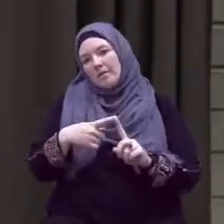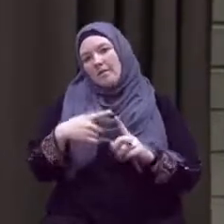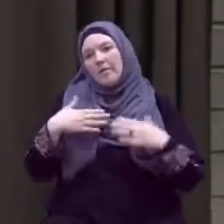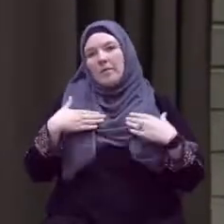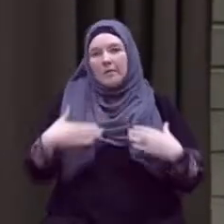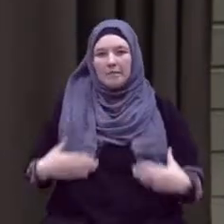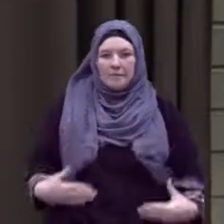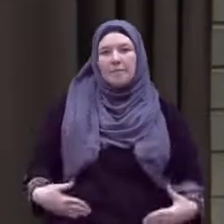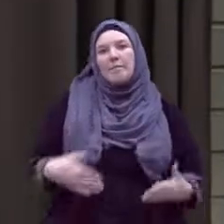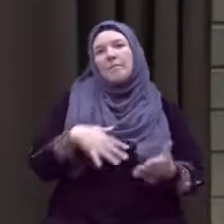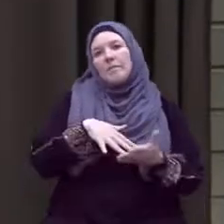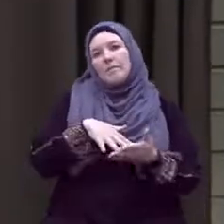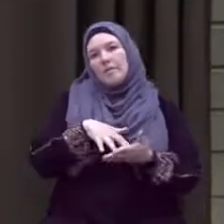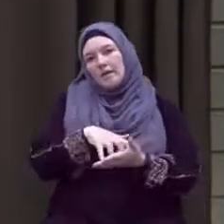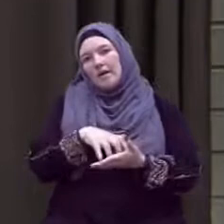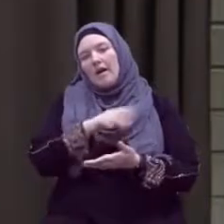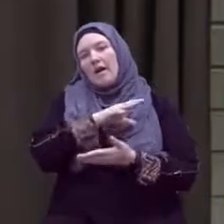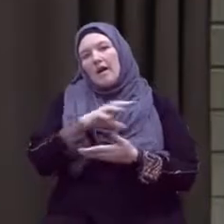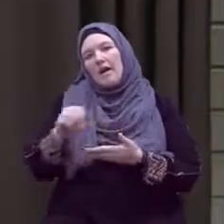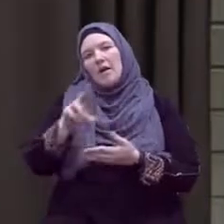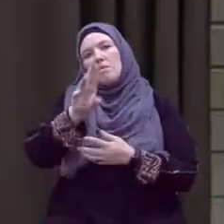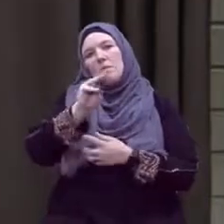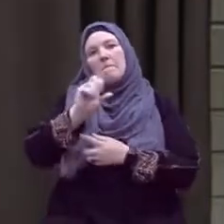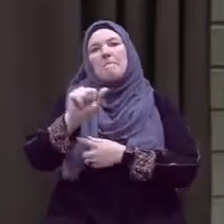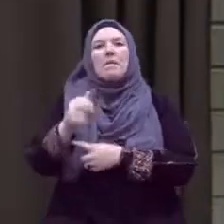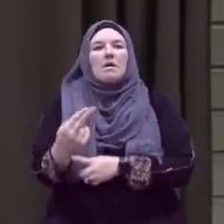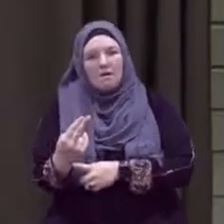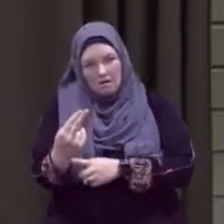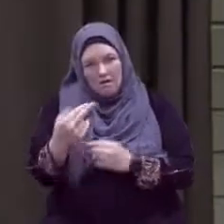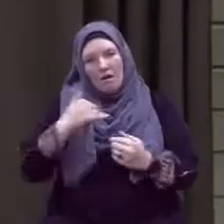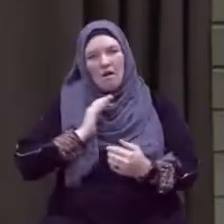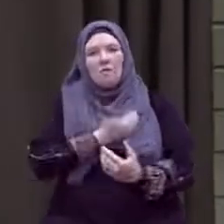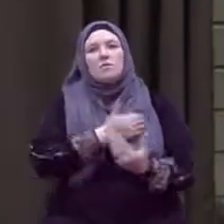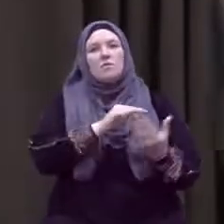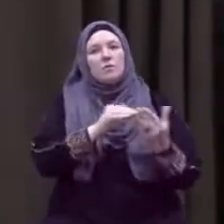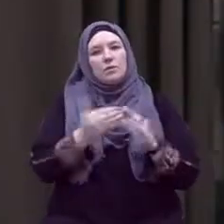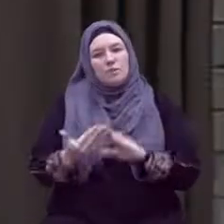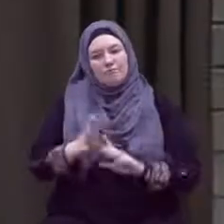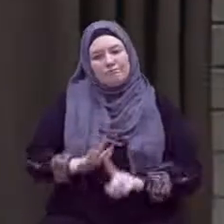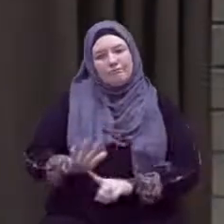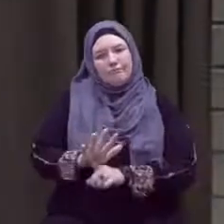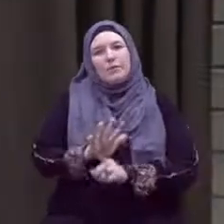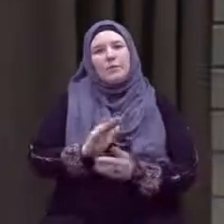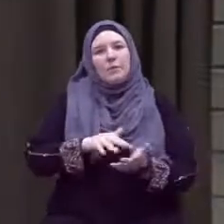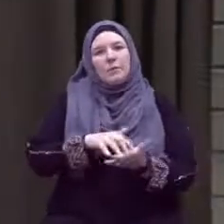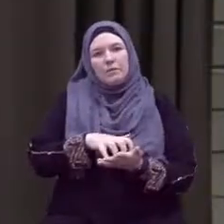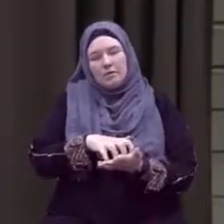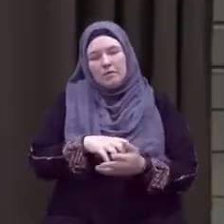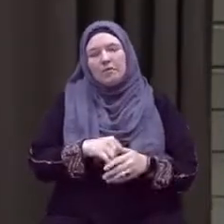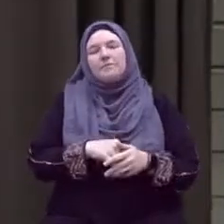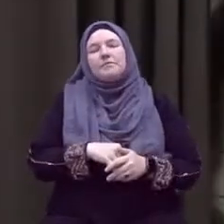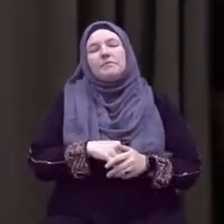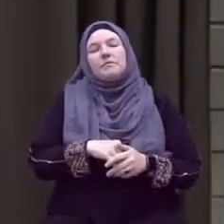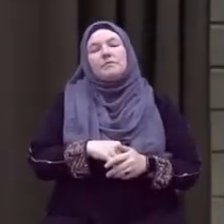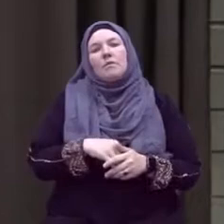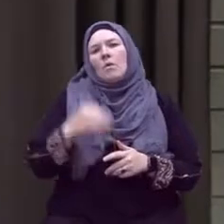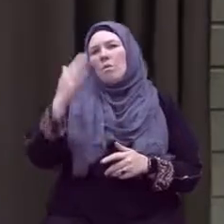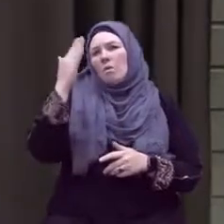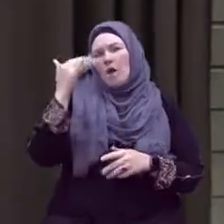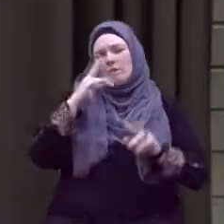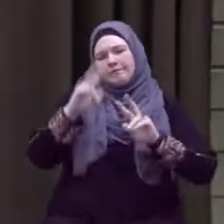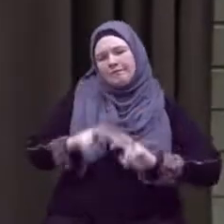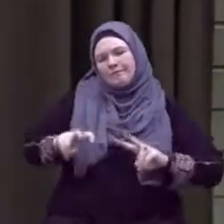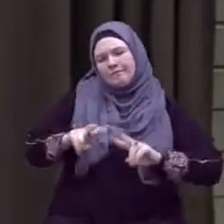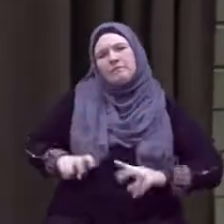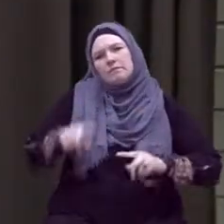the weaknesses of our ummah, to understand the crisis in which our ummah has been going